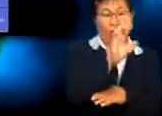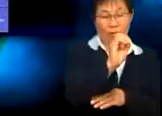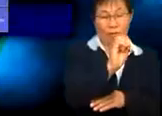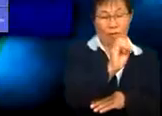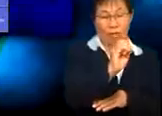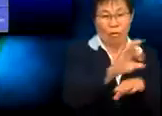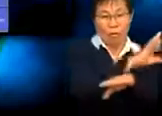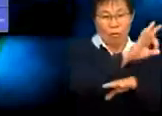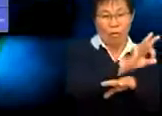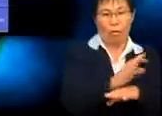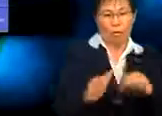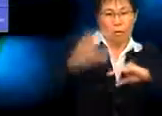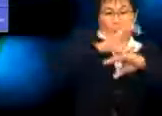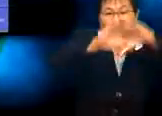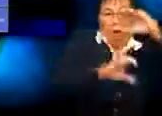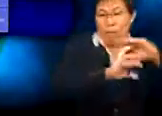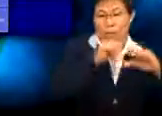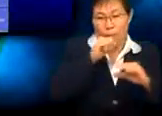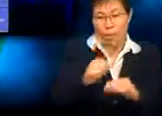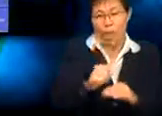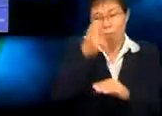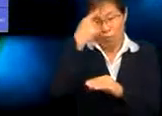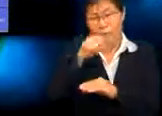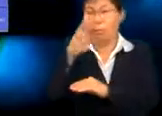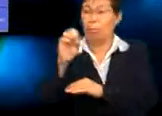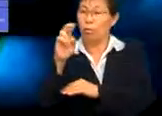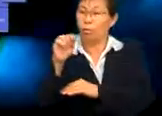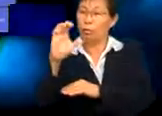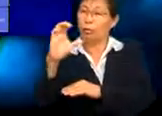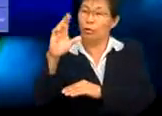vision overlaps but not for monocular vision.